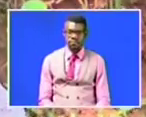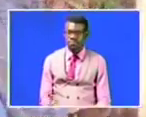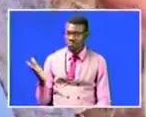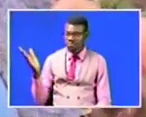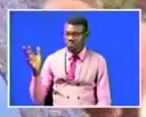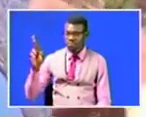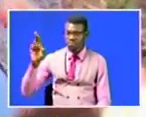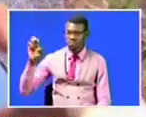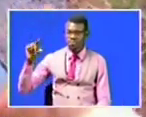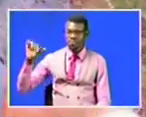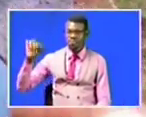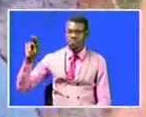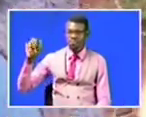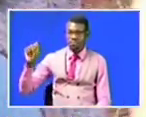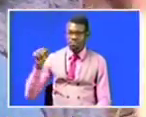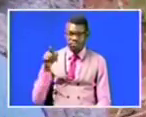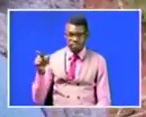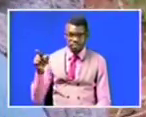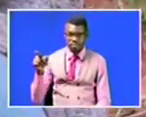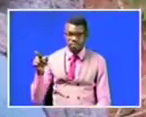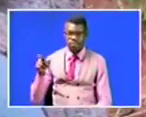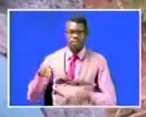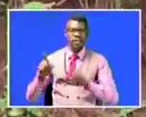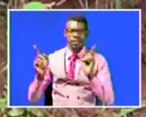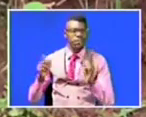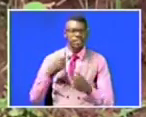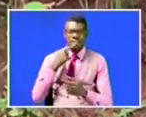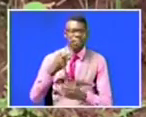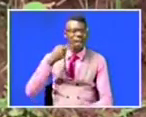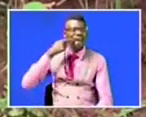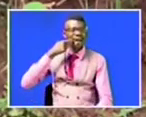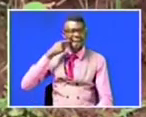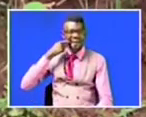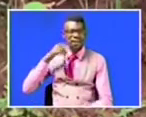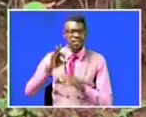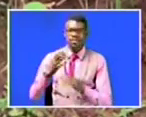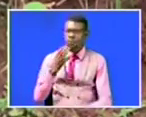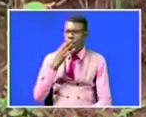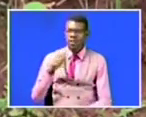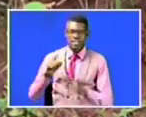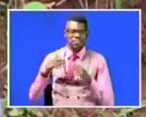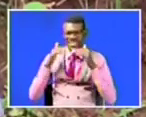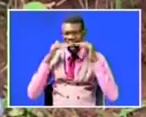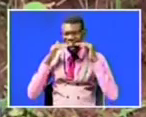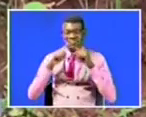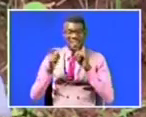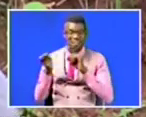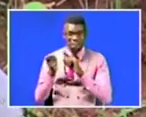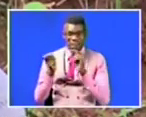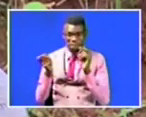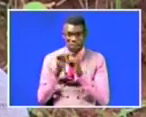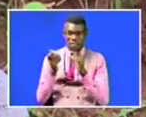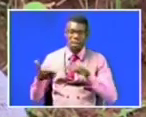Regina Shivokwambani, a self-confessed addict of hot tea, smiles as she tries to hide her pain.